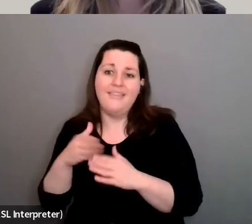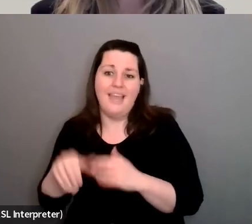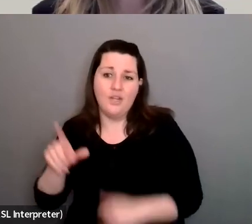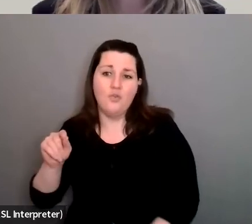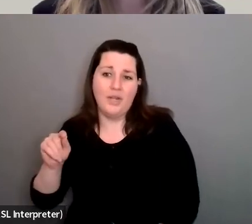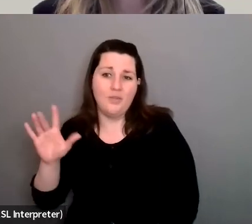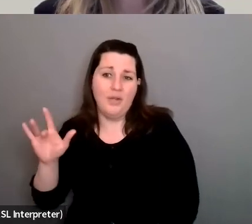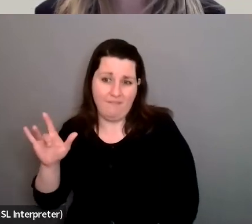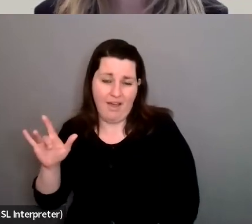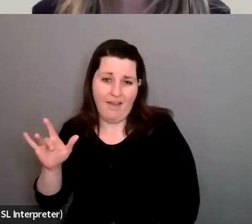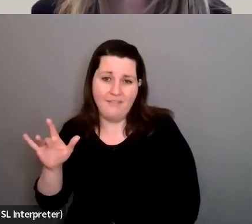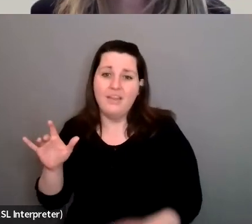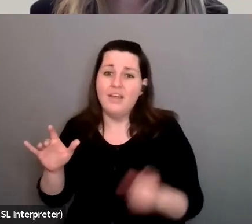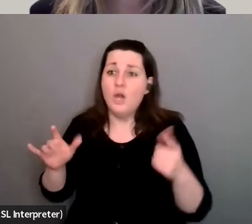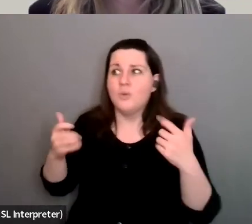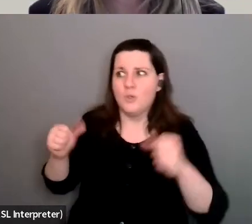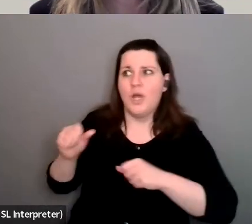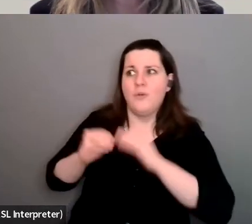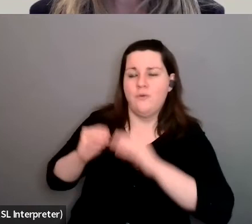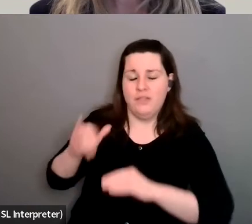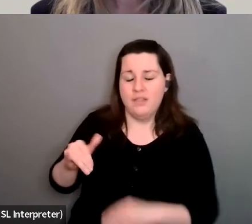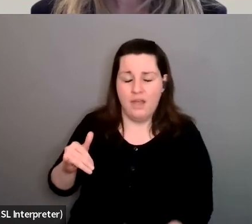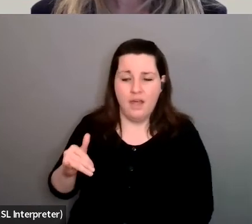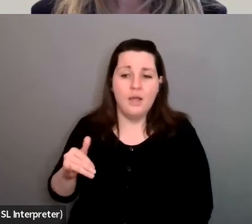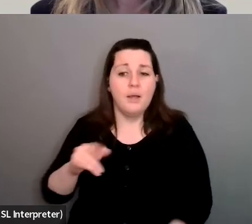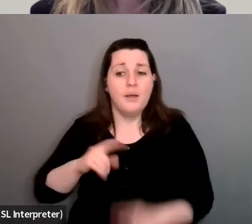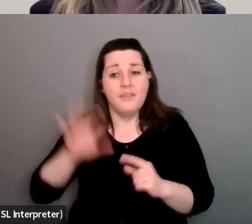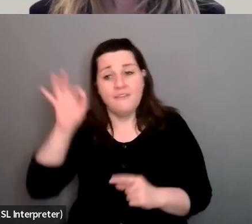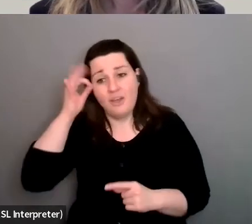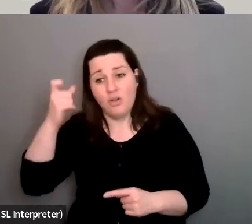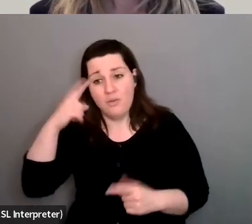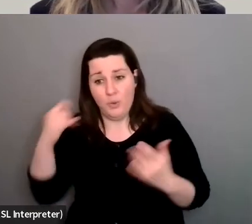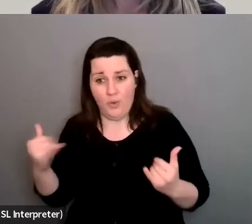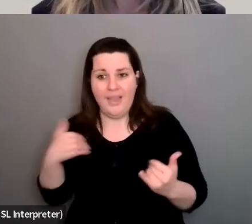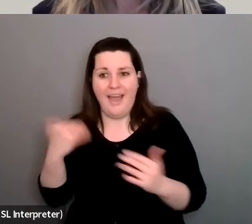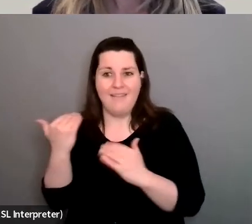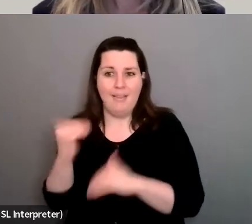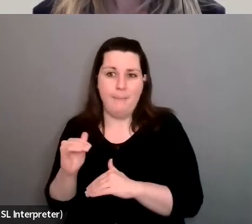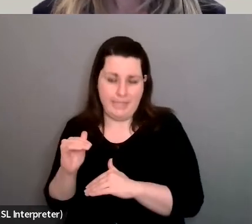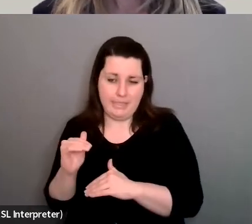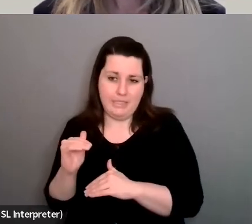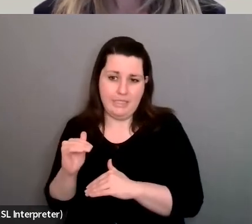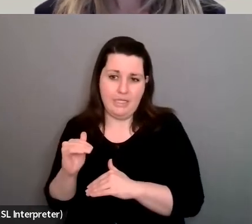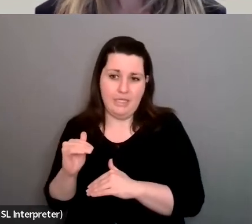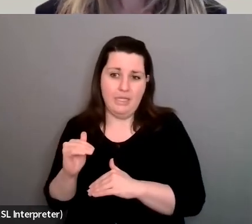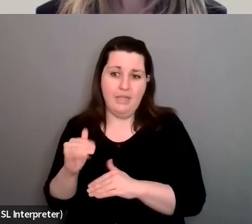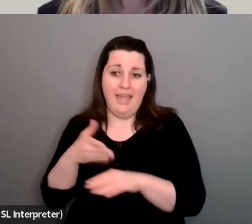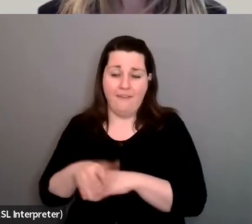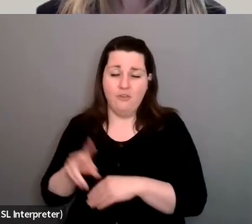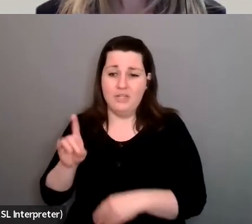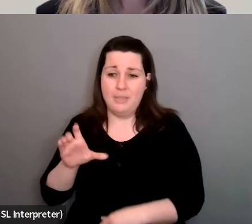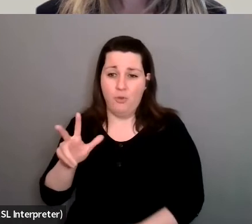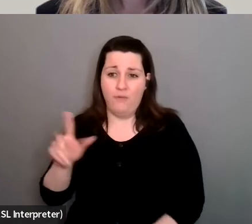So that's right. We're going to try to fix that, right? Yes, the federal government currently has a limit set that as after December 31st